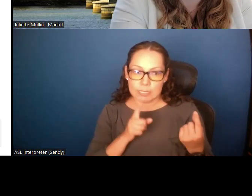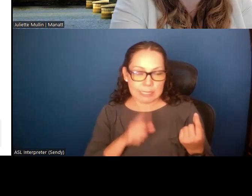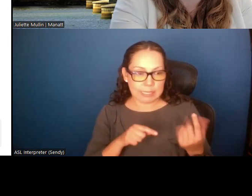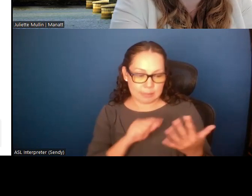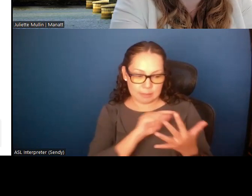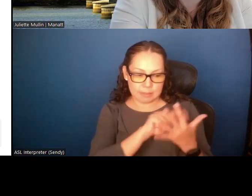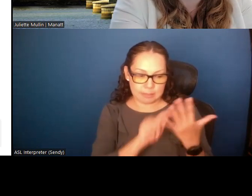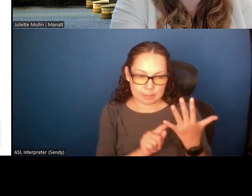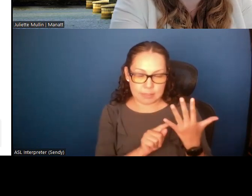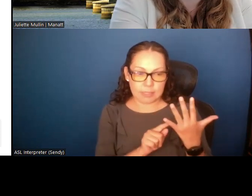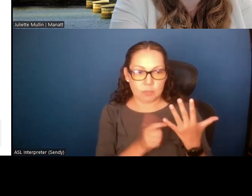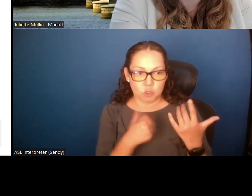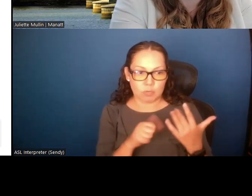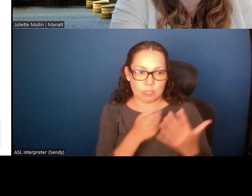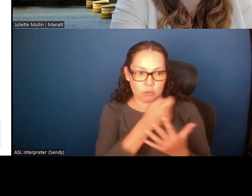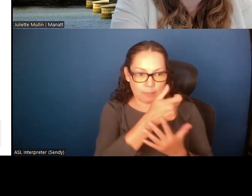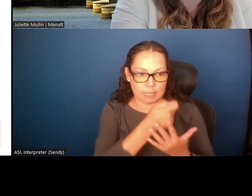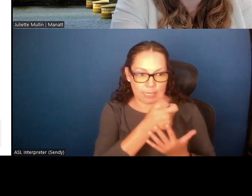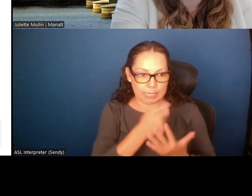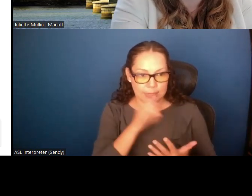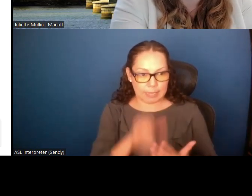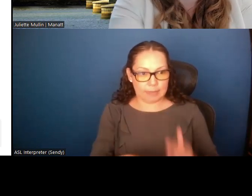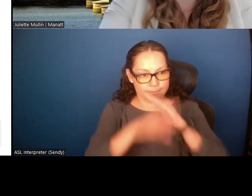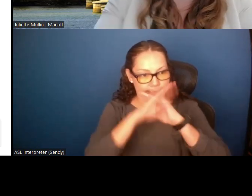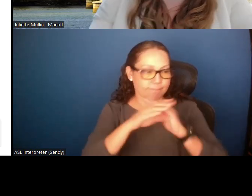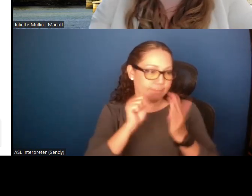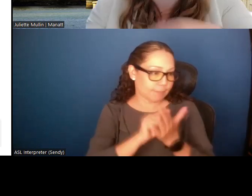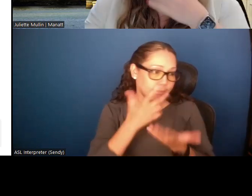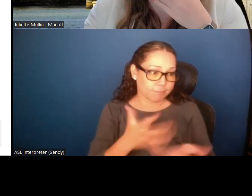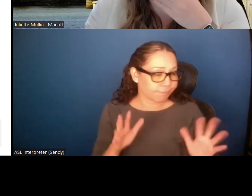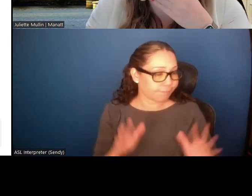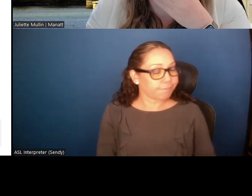we're trying to eliminate, you know? That's all.